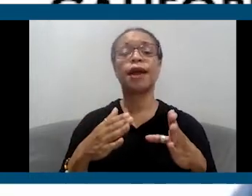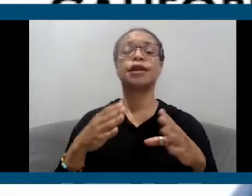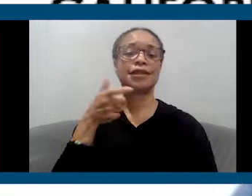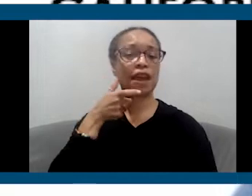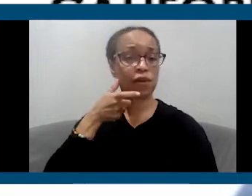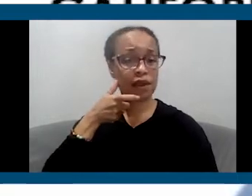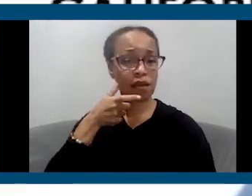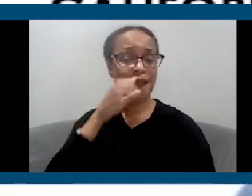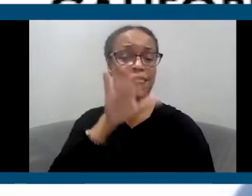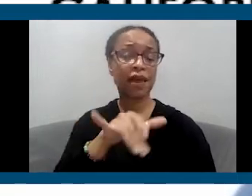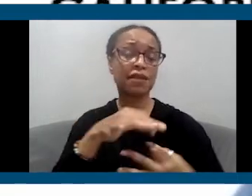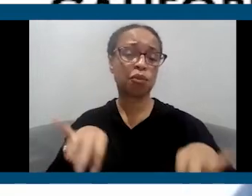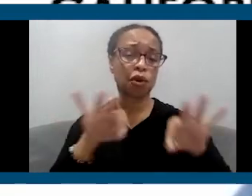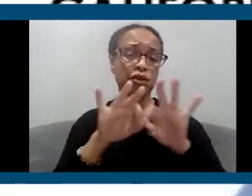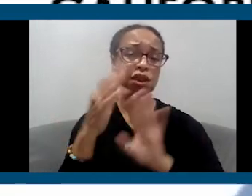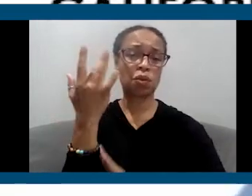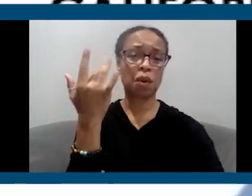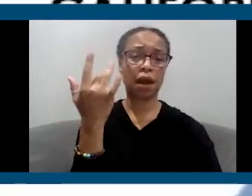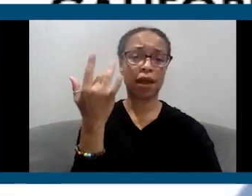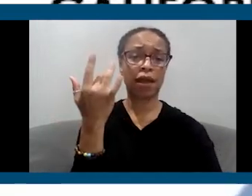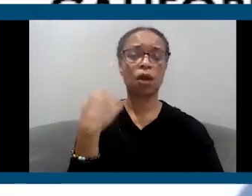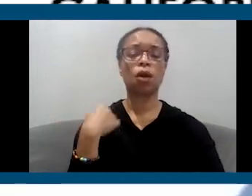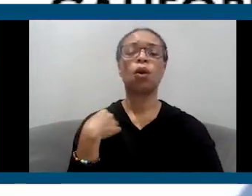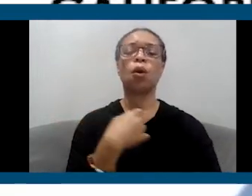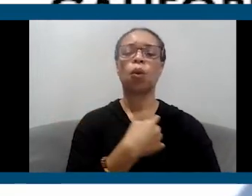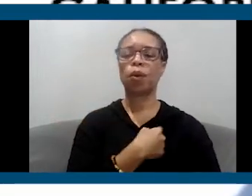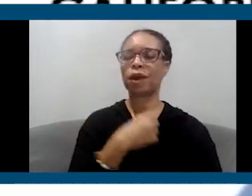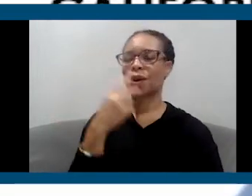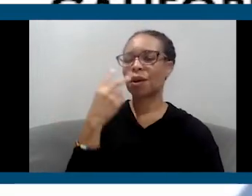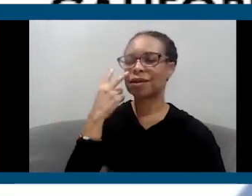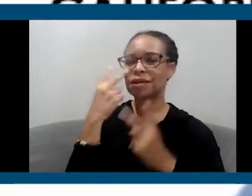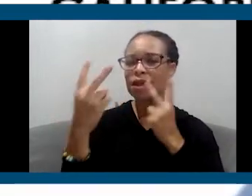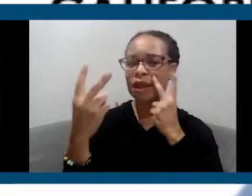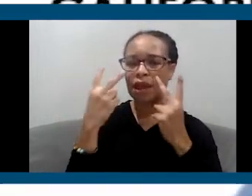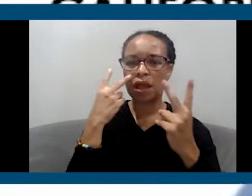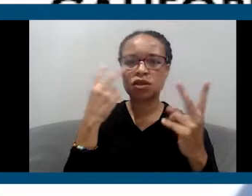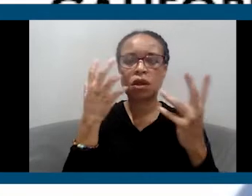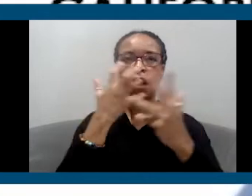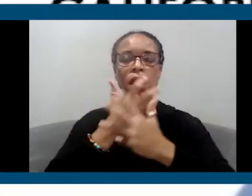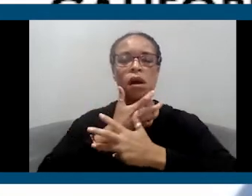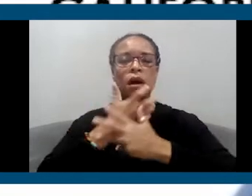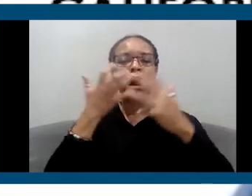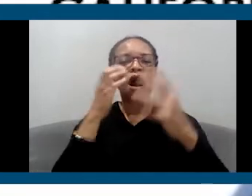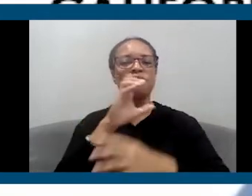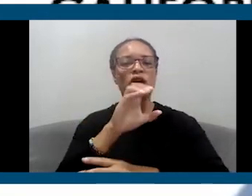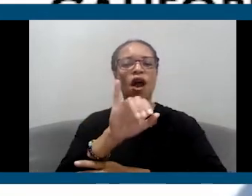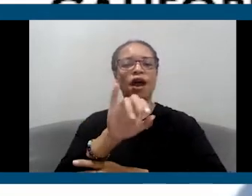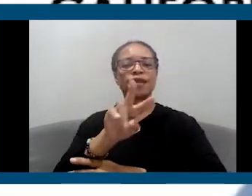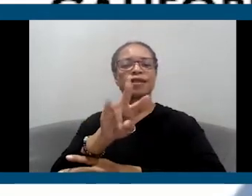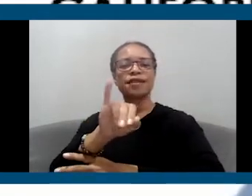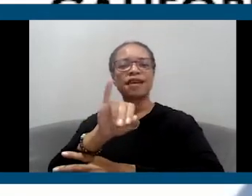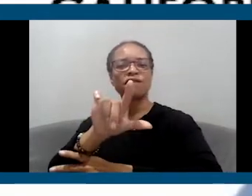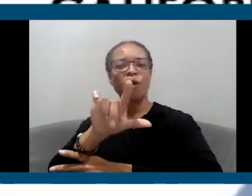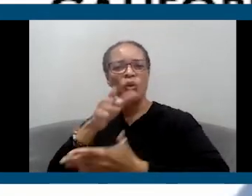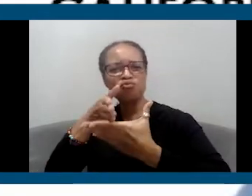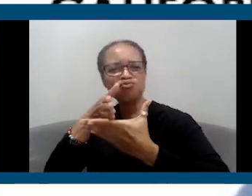And that's important because right now we are witnessing a curtailment of our civil rights right before our eyes.